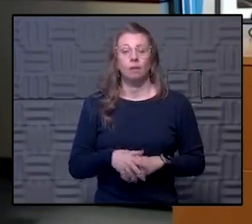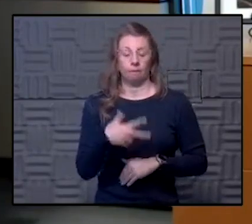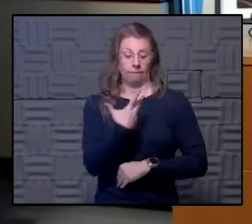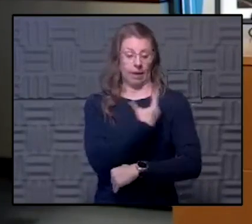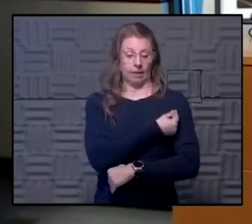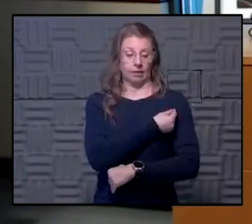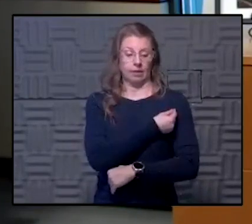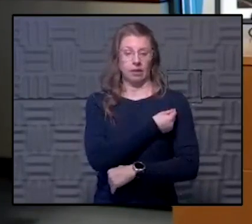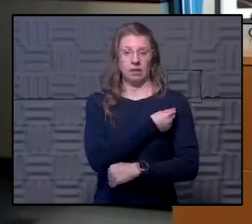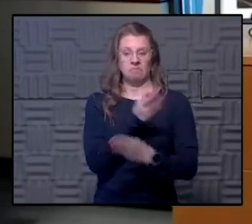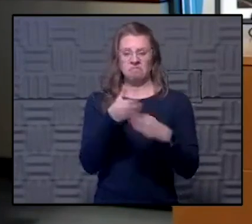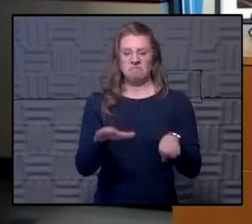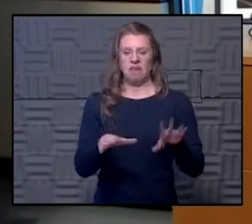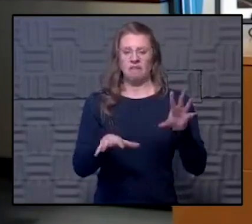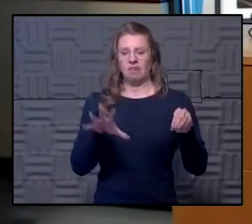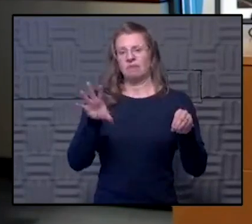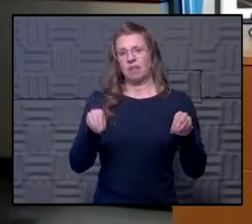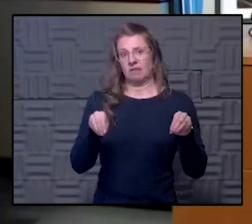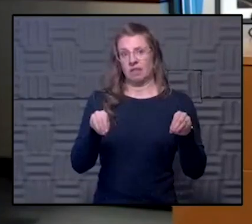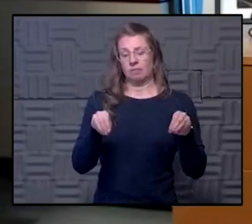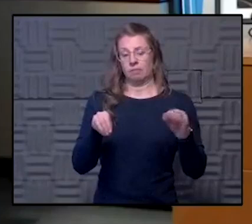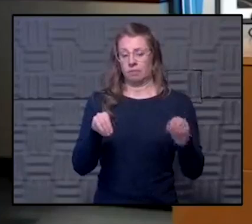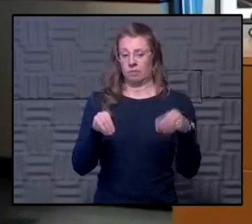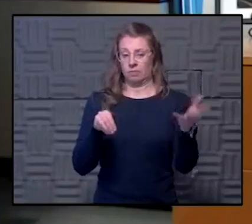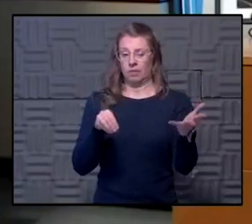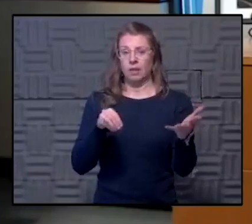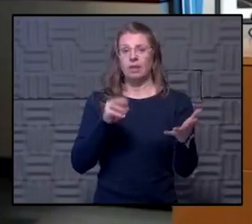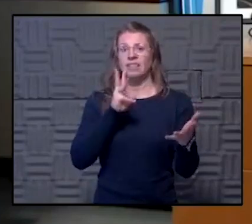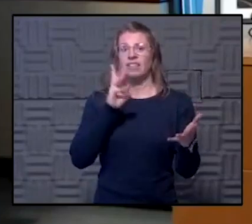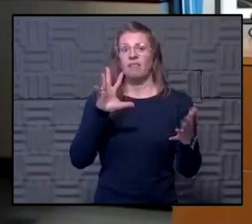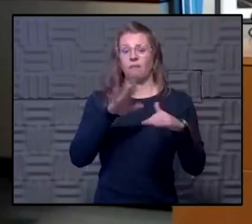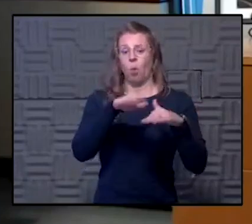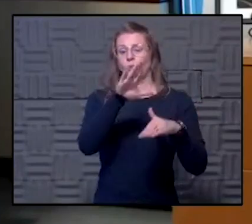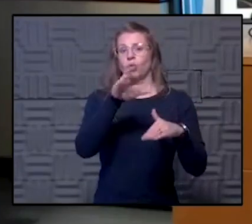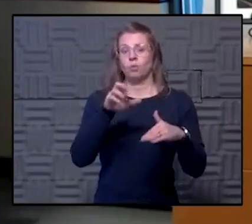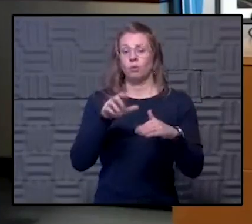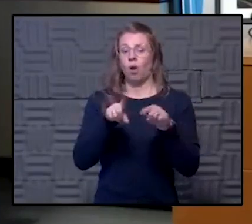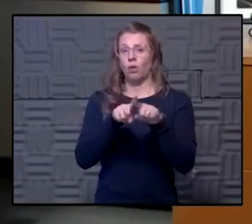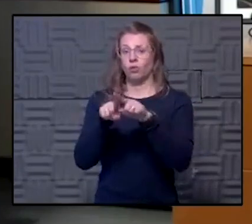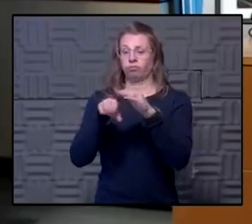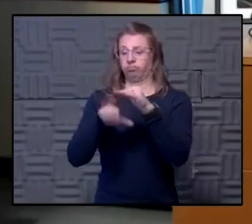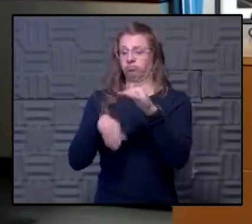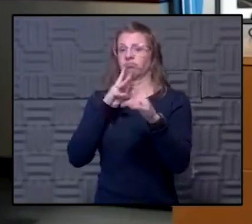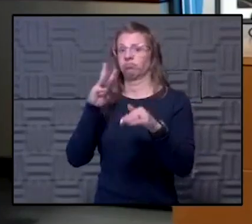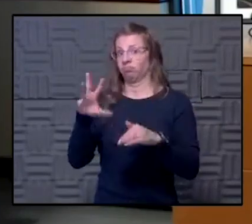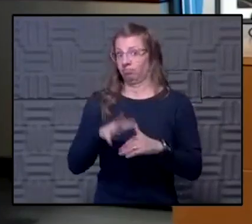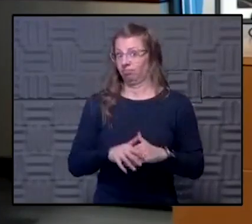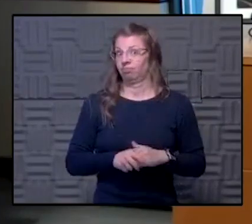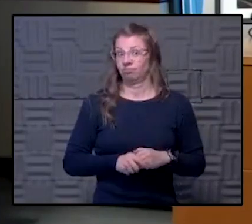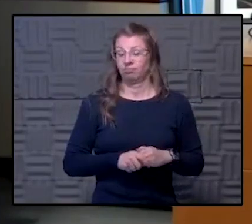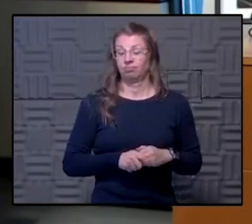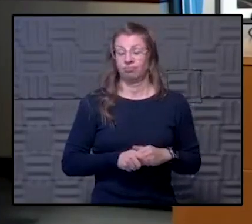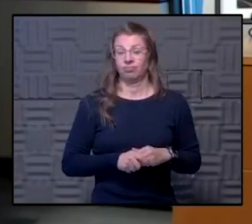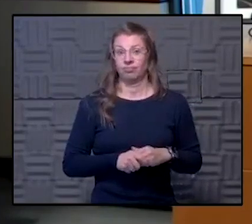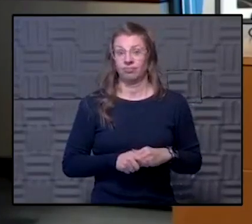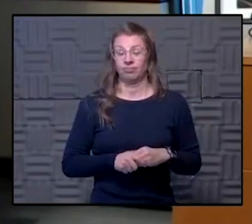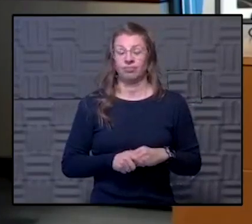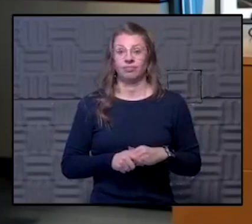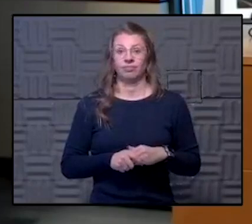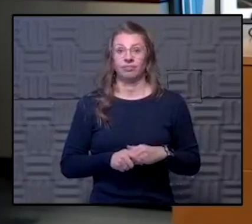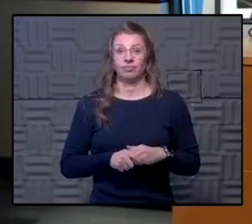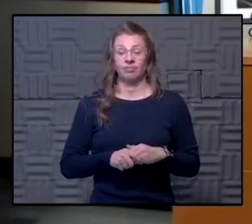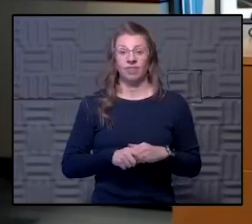vaccines are about split 50-50 of those given to 65 and older and those under 65. And